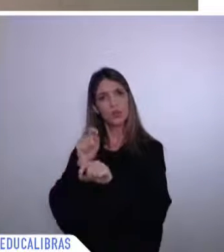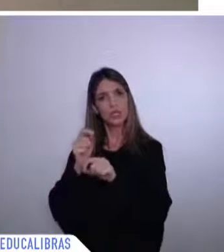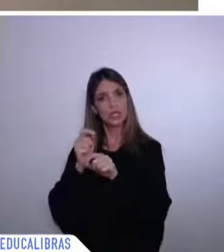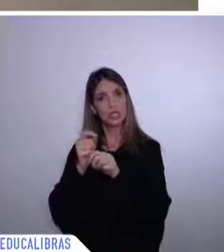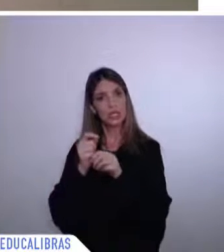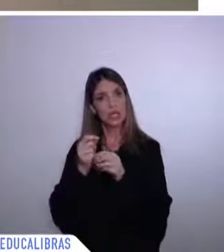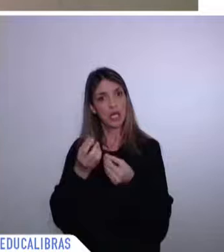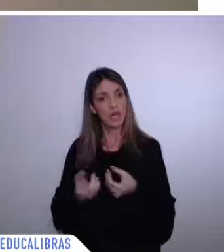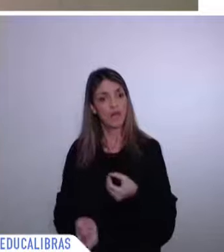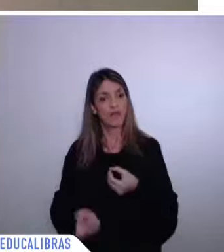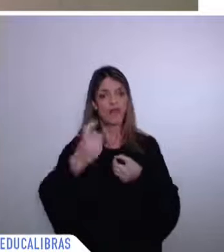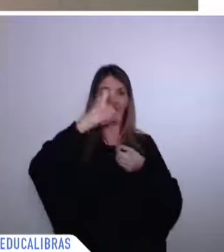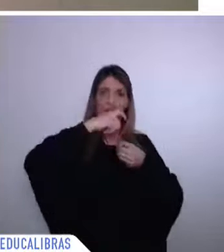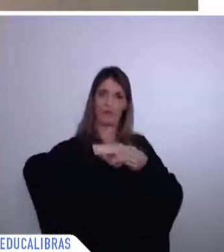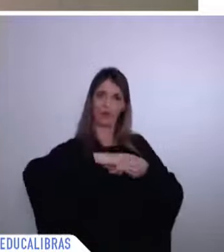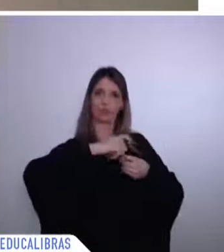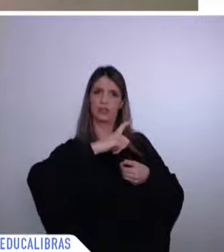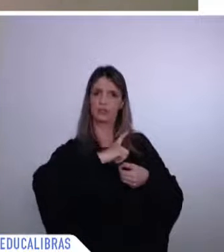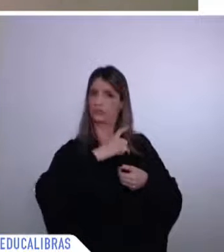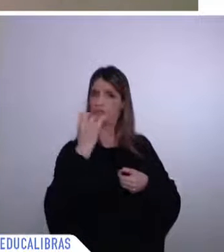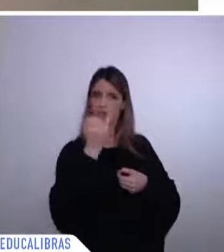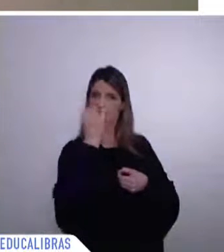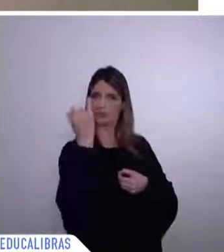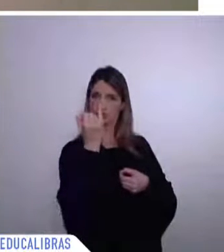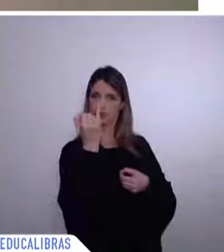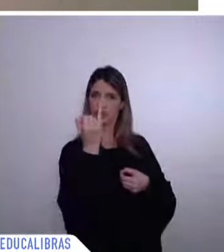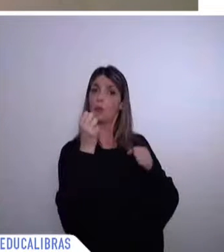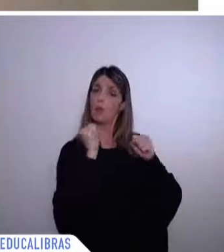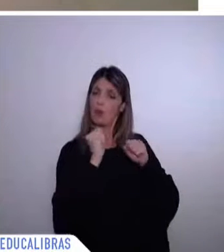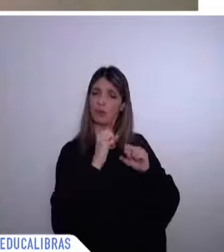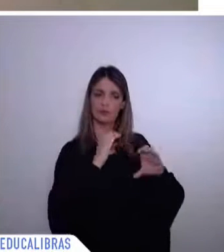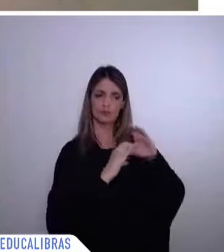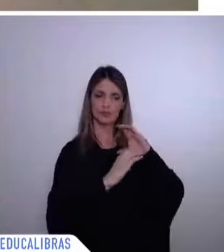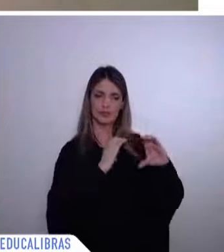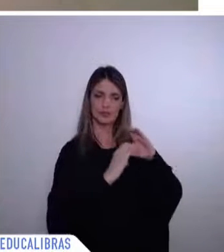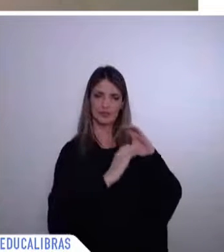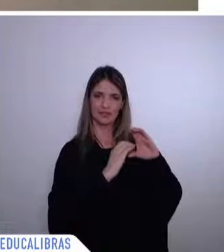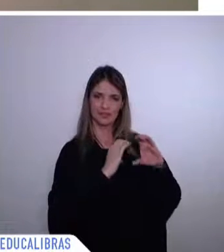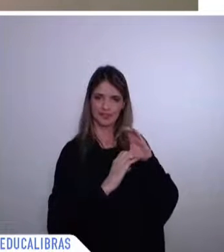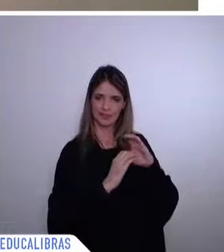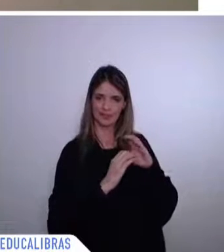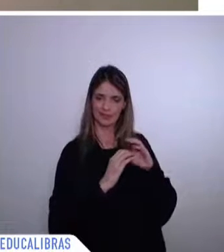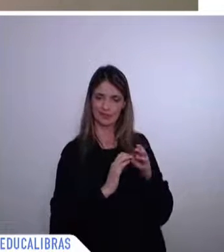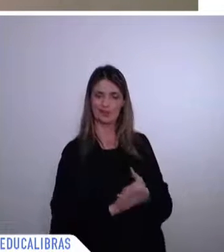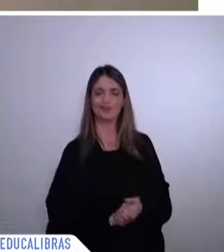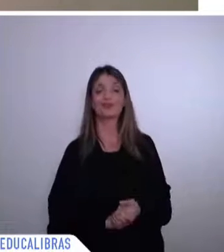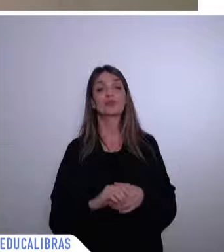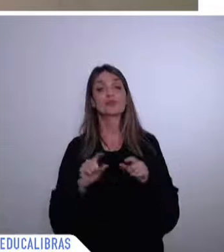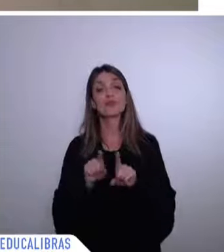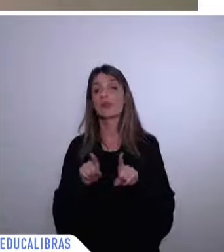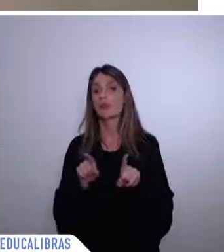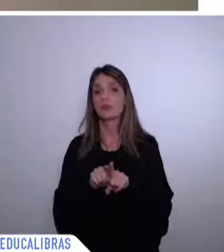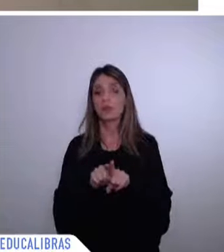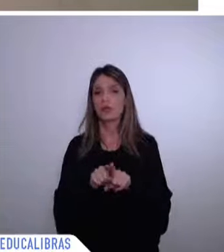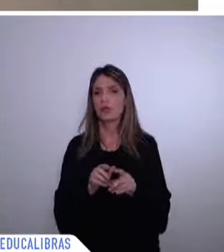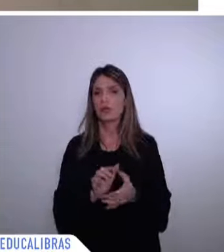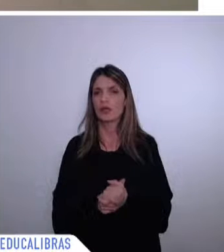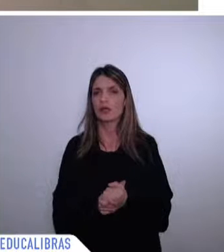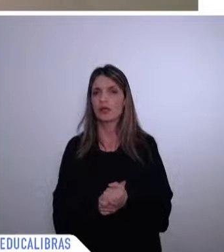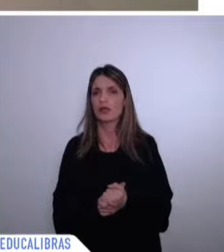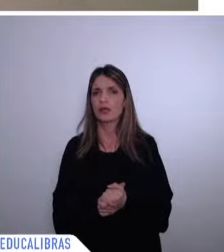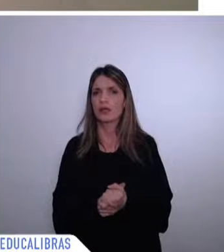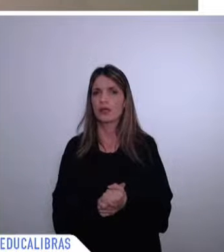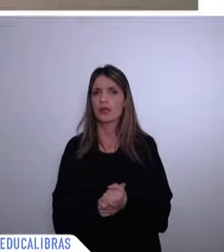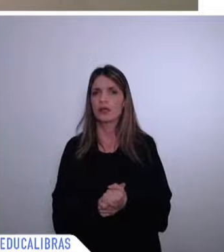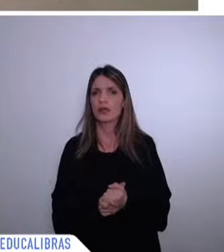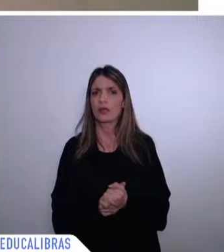third thing is, of course, then enforcing the regulations around formality. That if you have a good labor inspector, and invest resources in a good labor